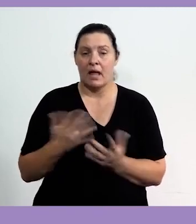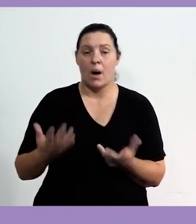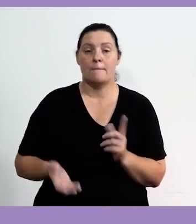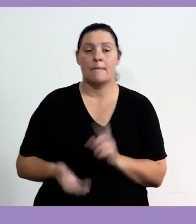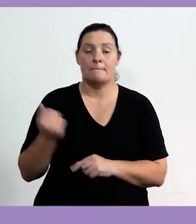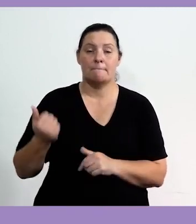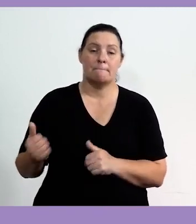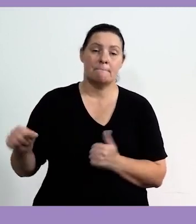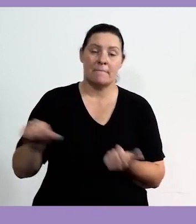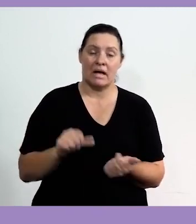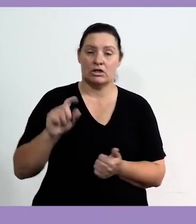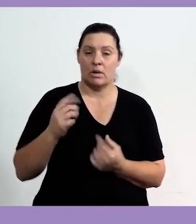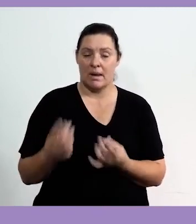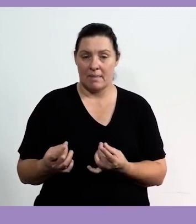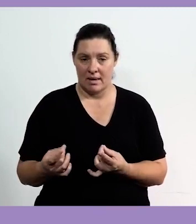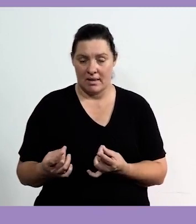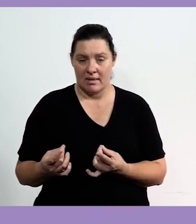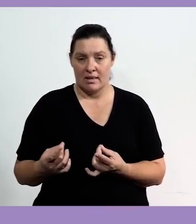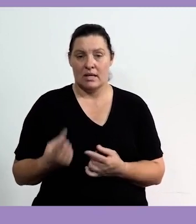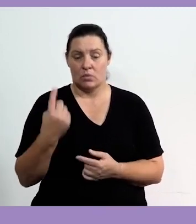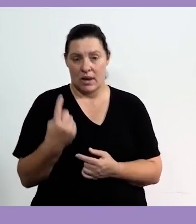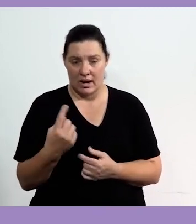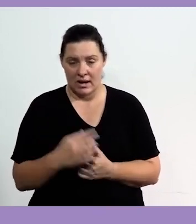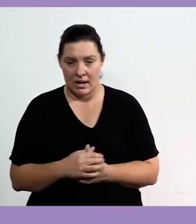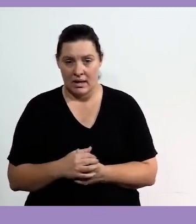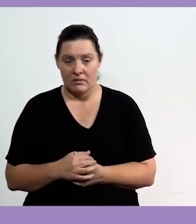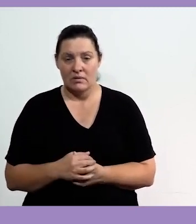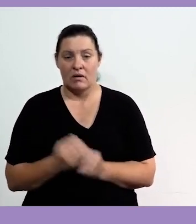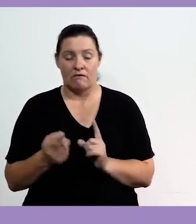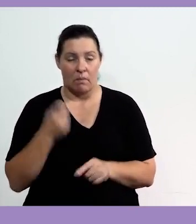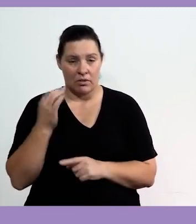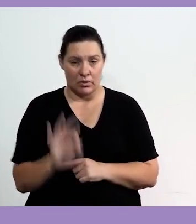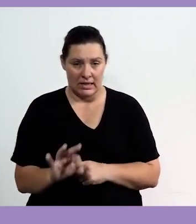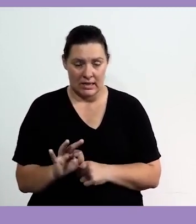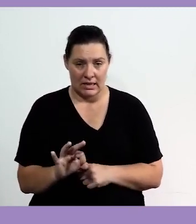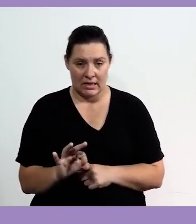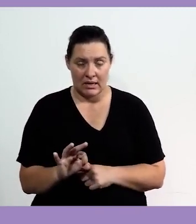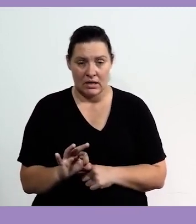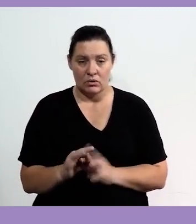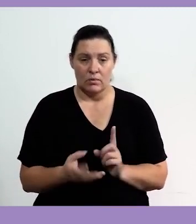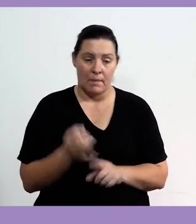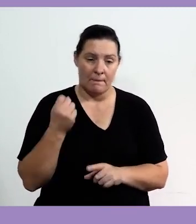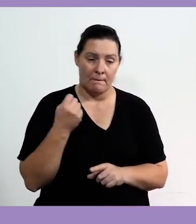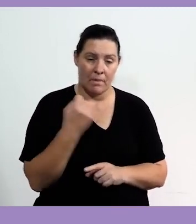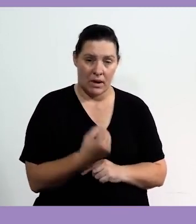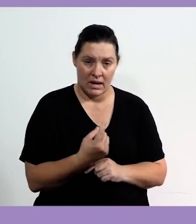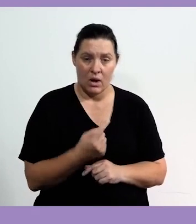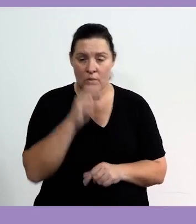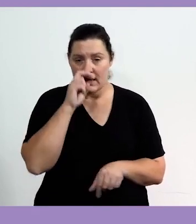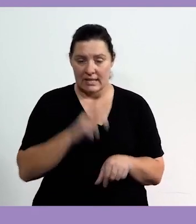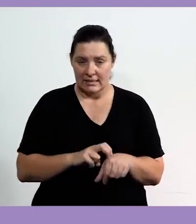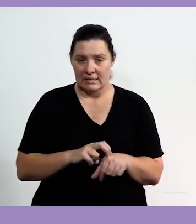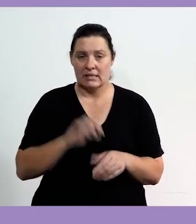But now, how do I go back to my term number, which is the 1? We know that from 3, for us to get to